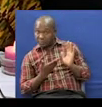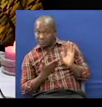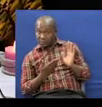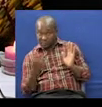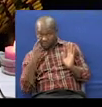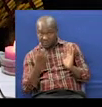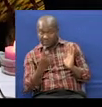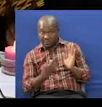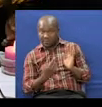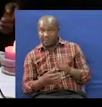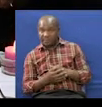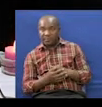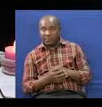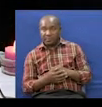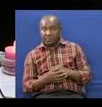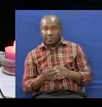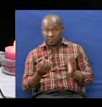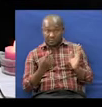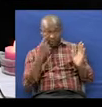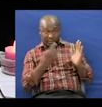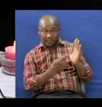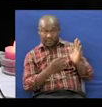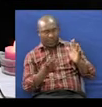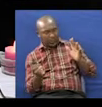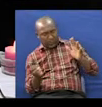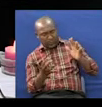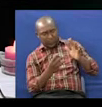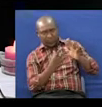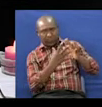pan over this kerosene lamp, and there is a black